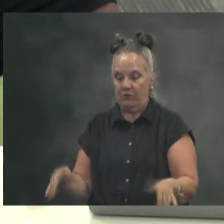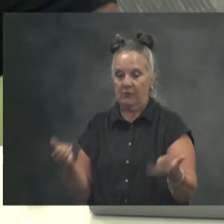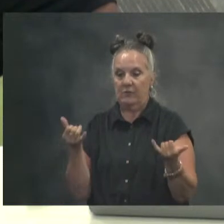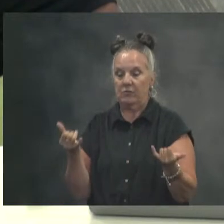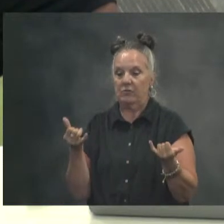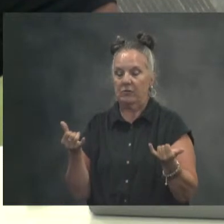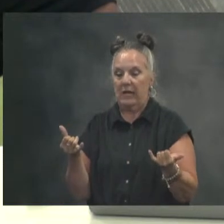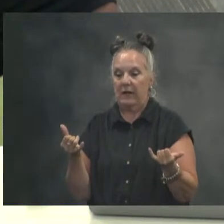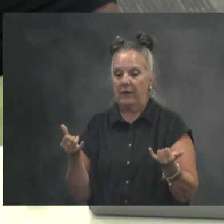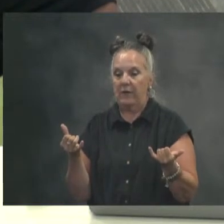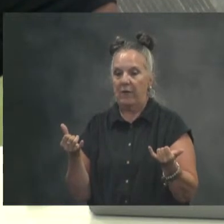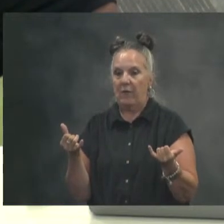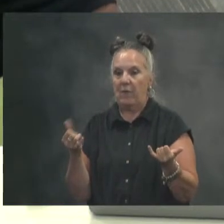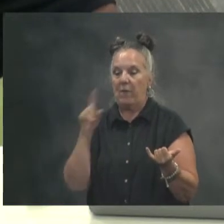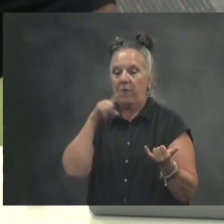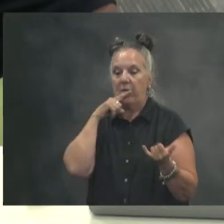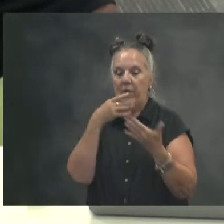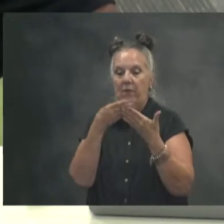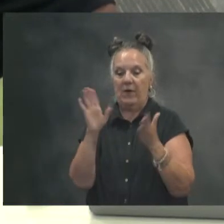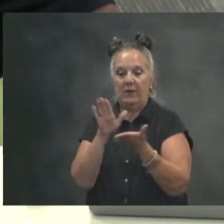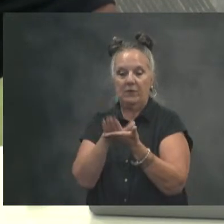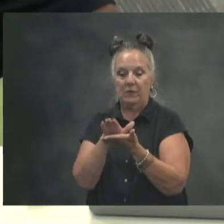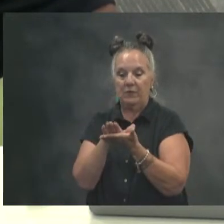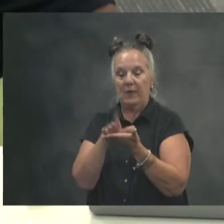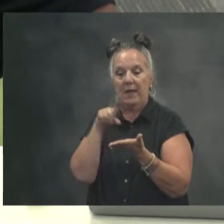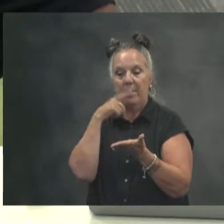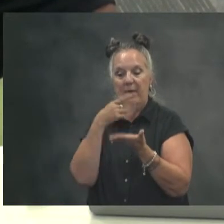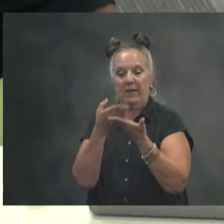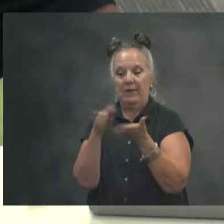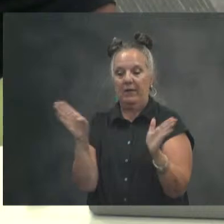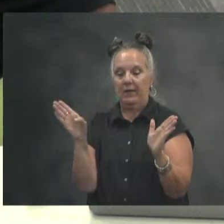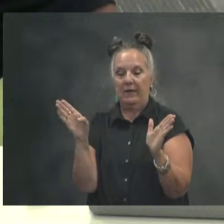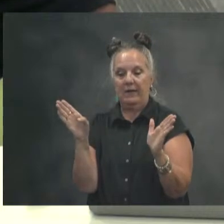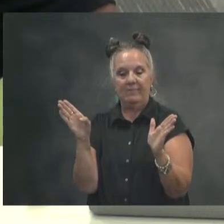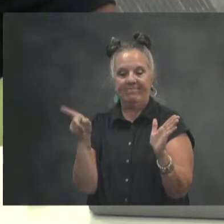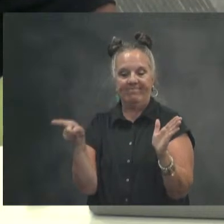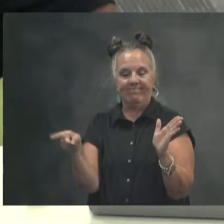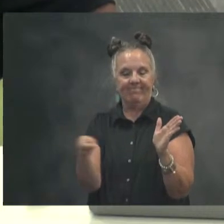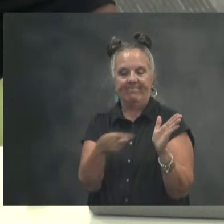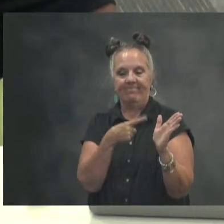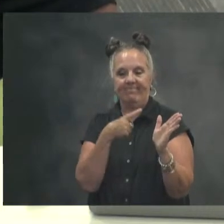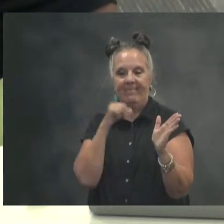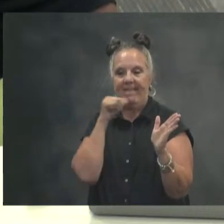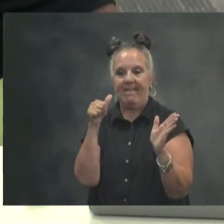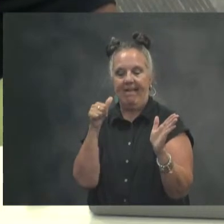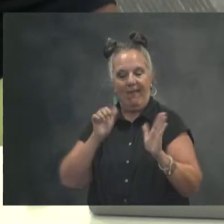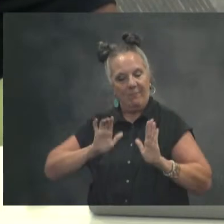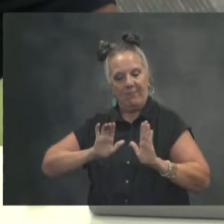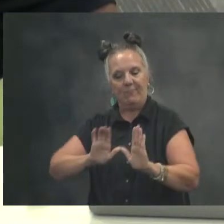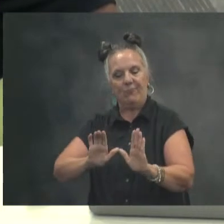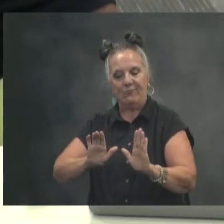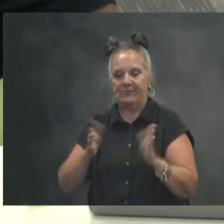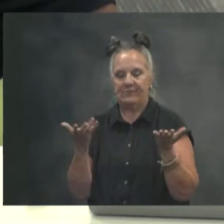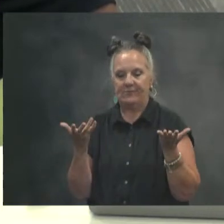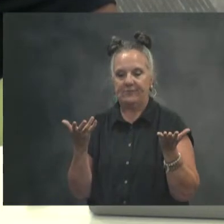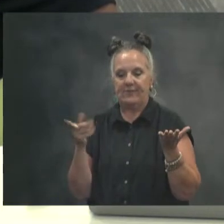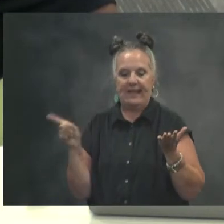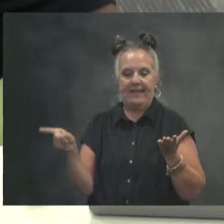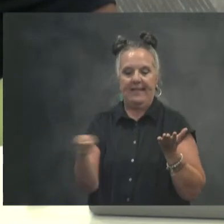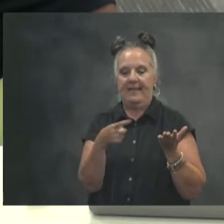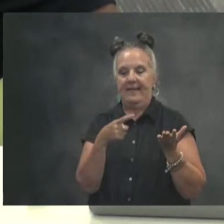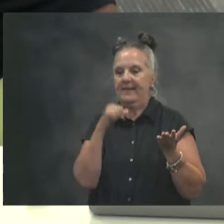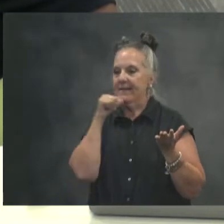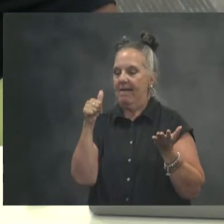today, in public schools, in the public forum. These things should not be pushed. These things should not